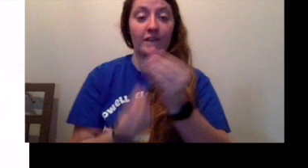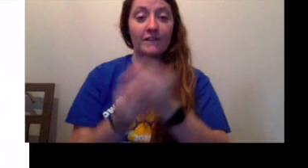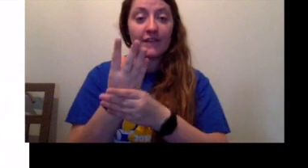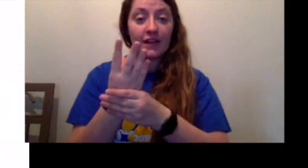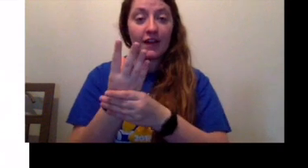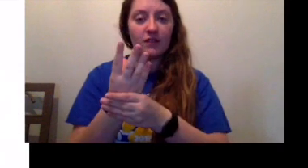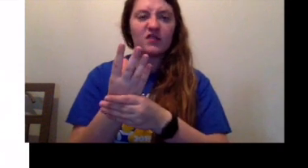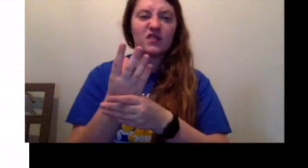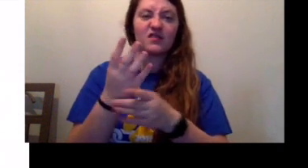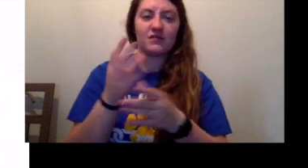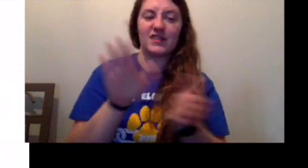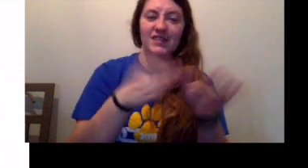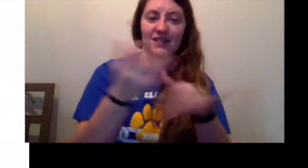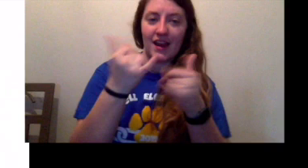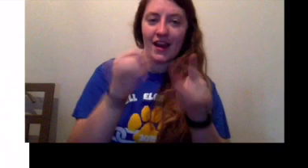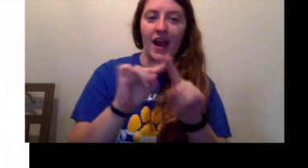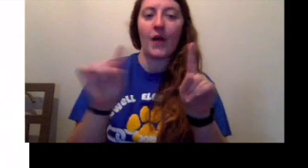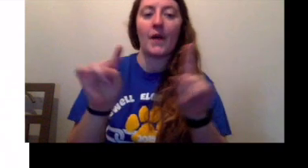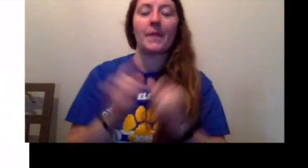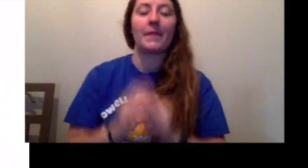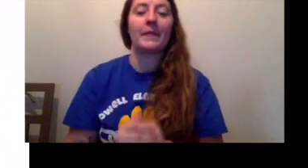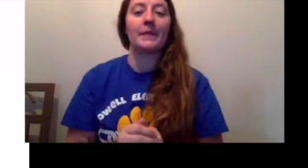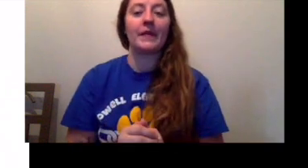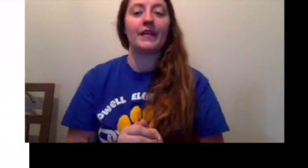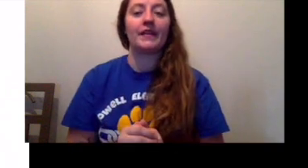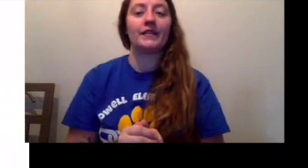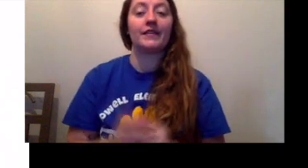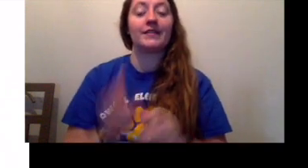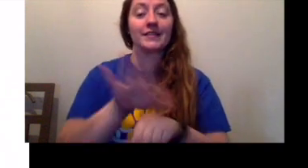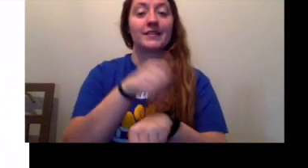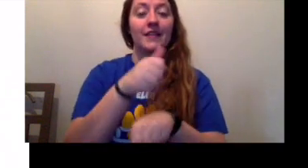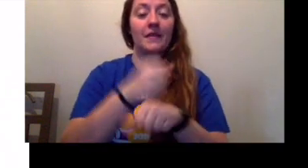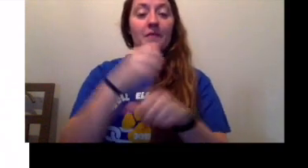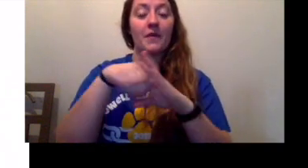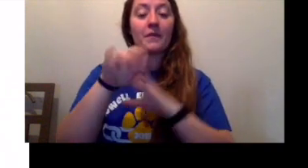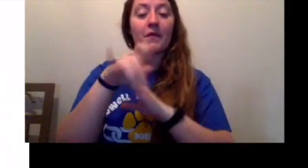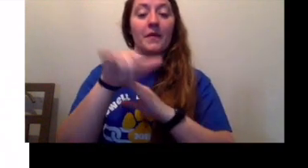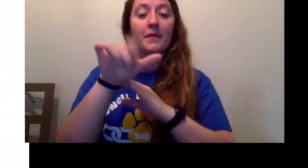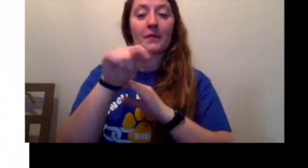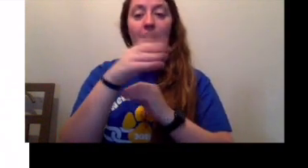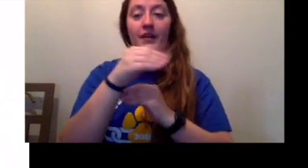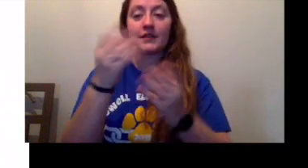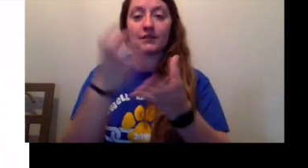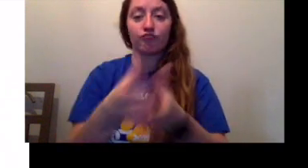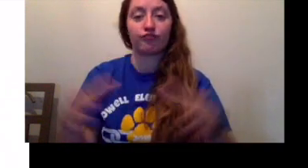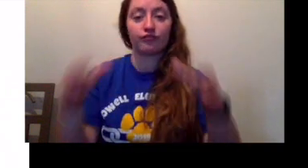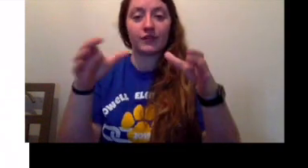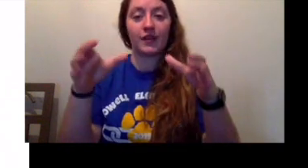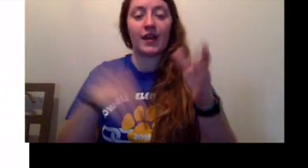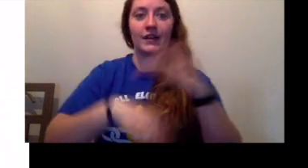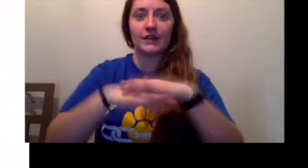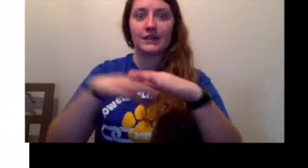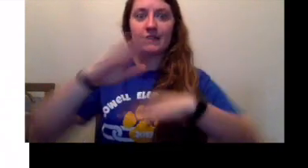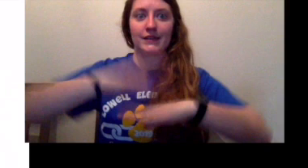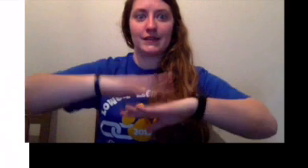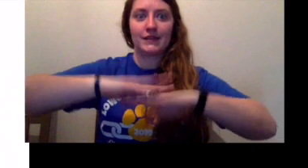now by the early fall chill, and arranged them in pots and pitchers until the tabletops were crowded with their